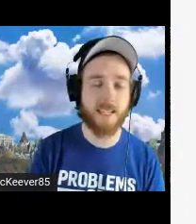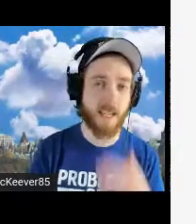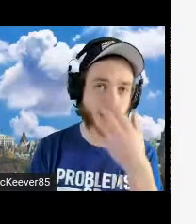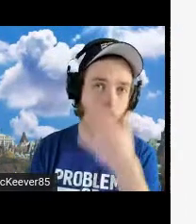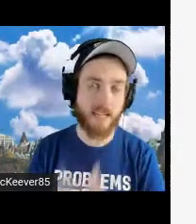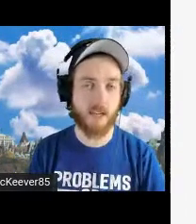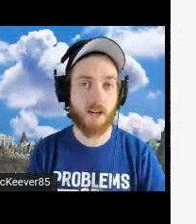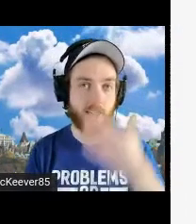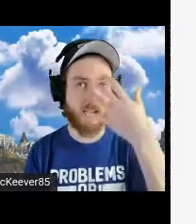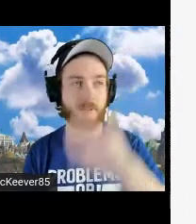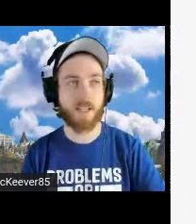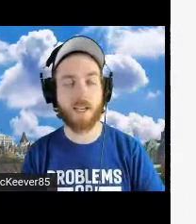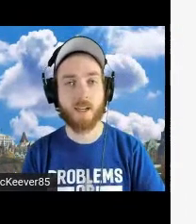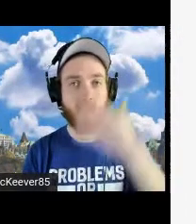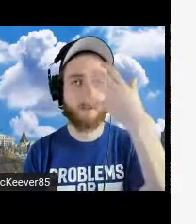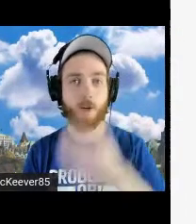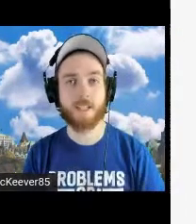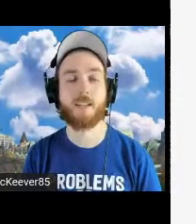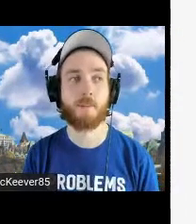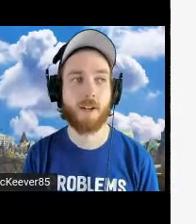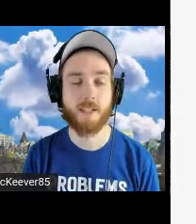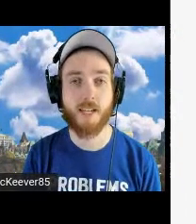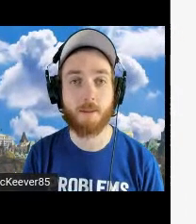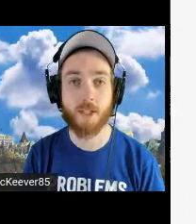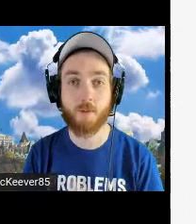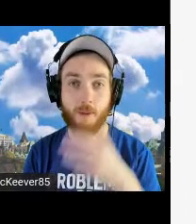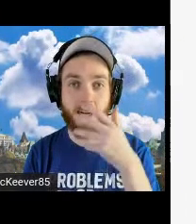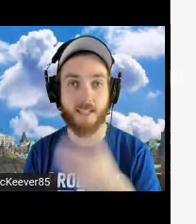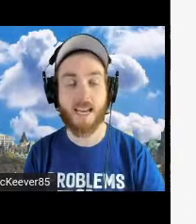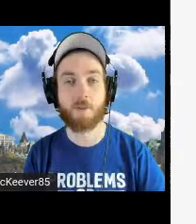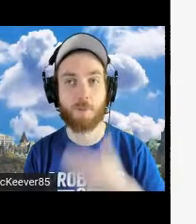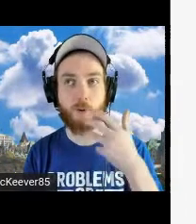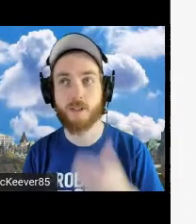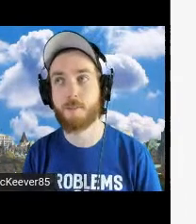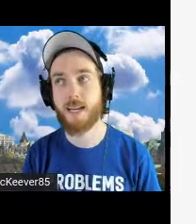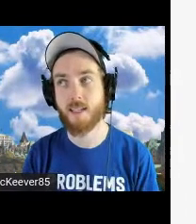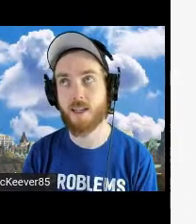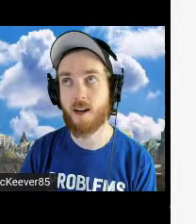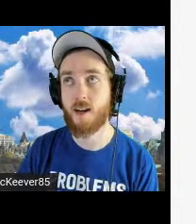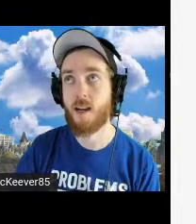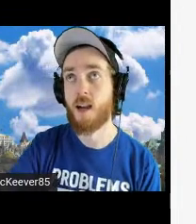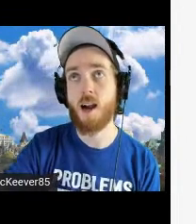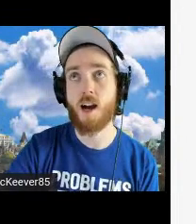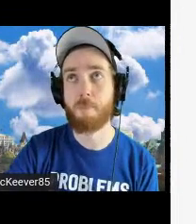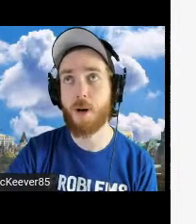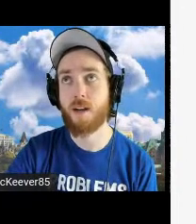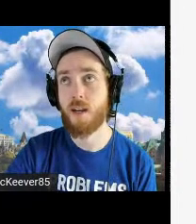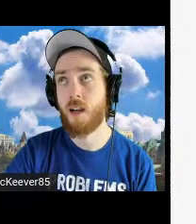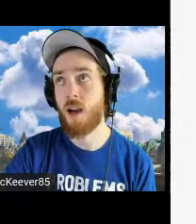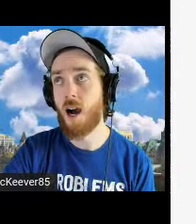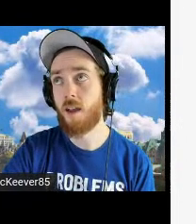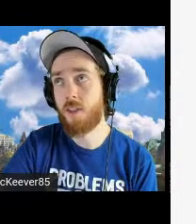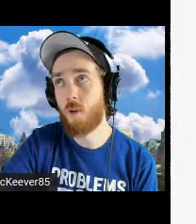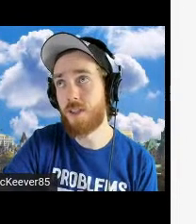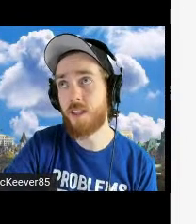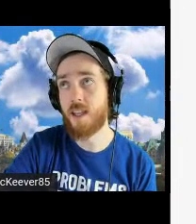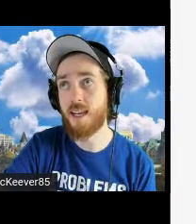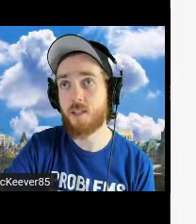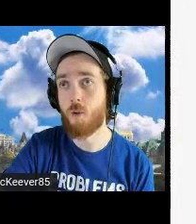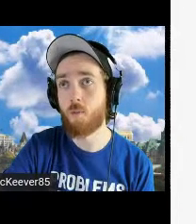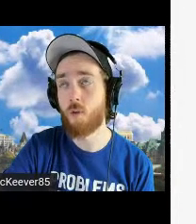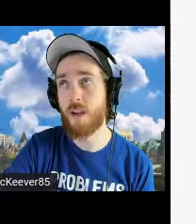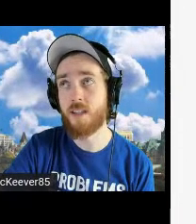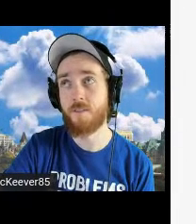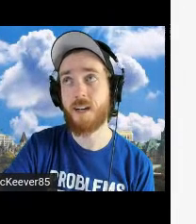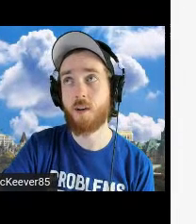talking heads taking their mask on and off again for extended periods of time, just to remind us how important masks are. But the one thing that I